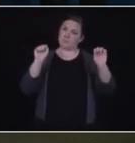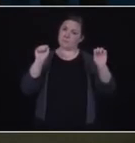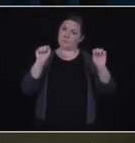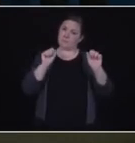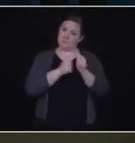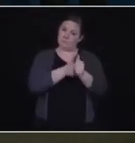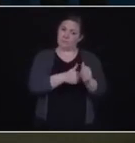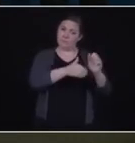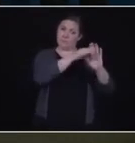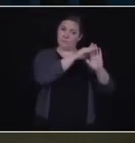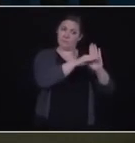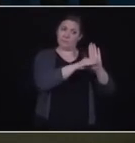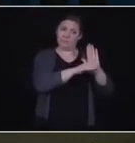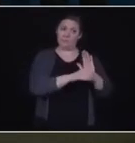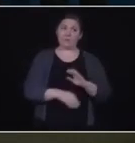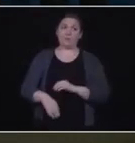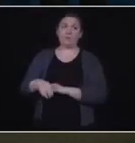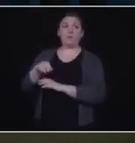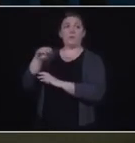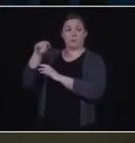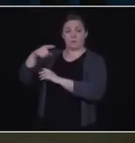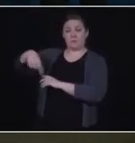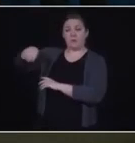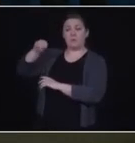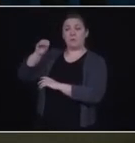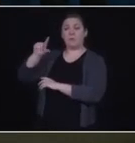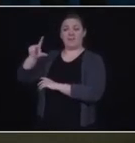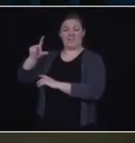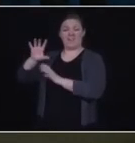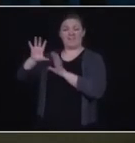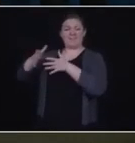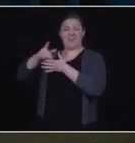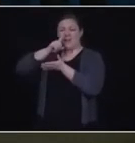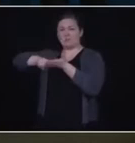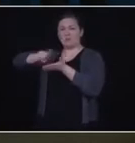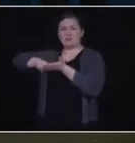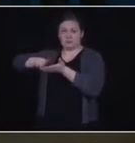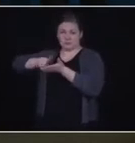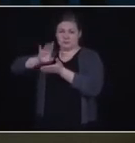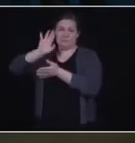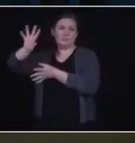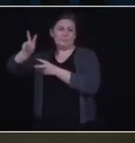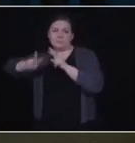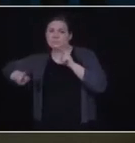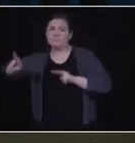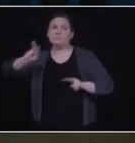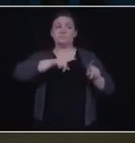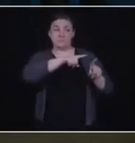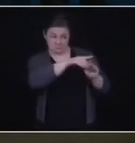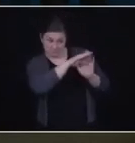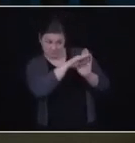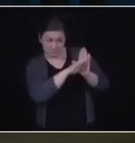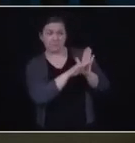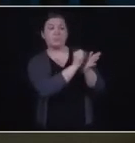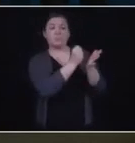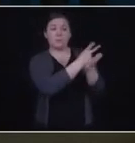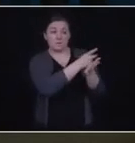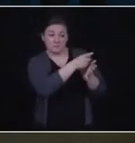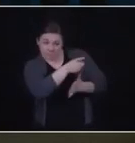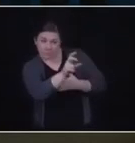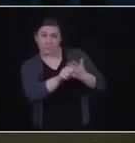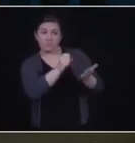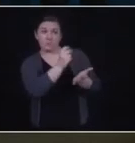continue those workplace inspections to make sure that the rules are adhered to. But we want to give people hope.